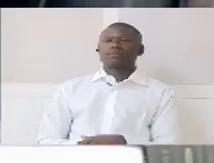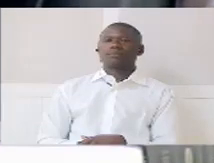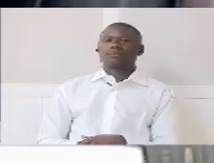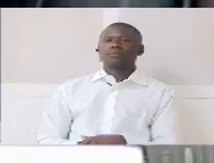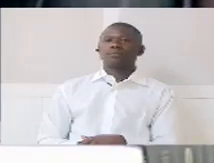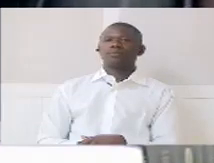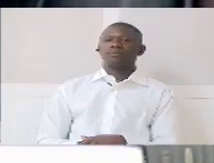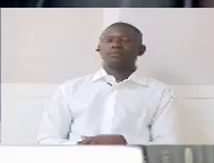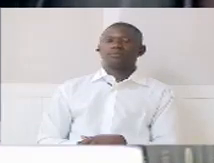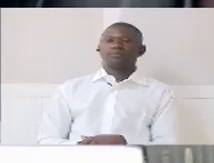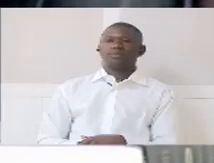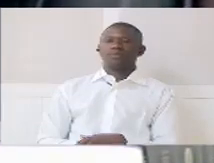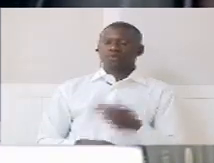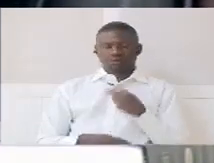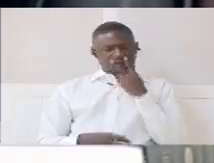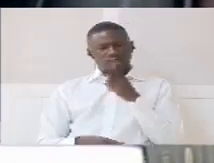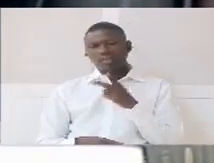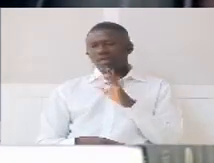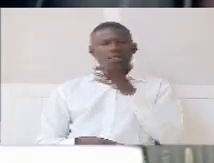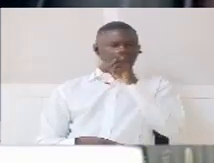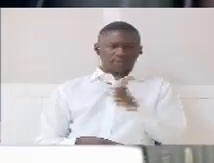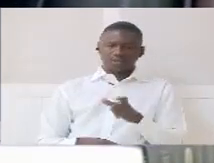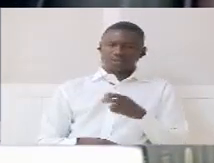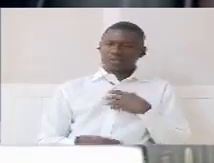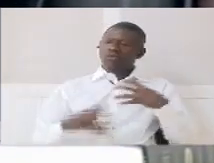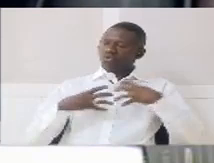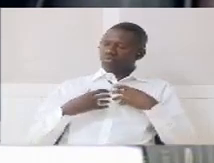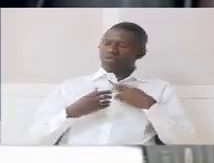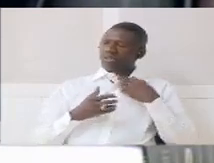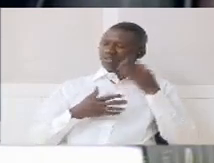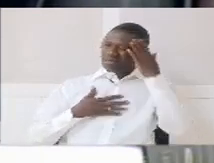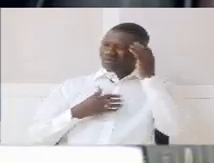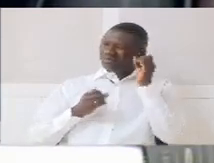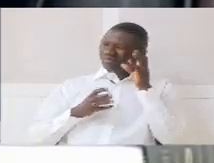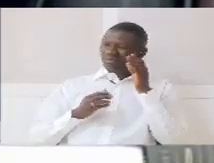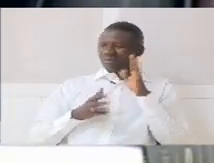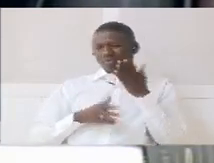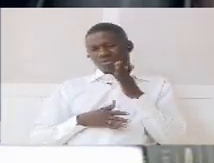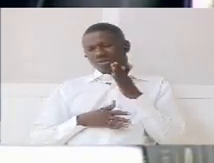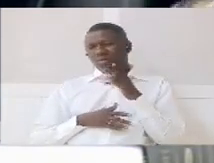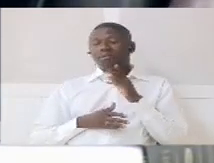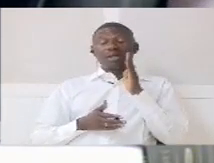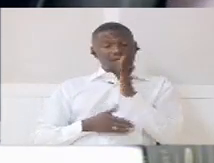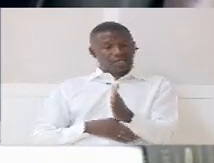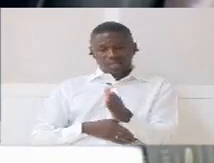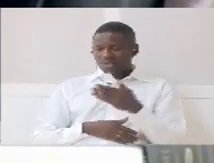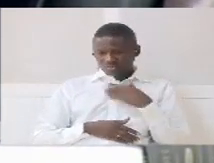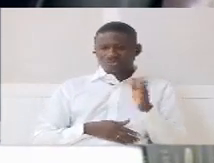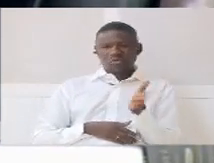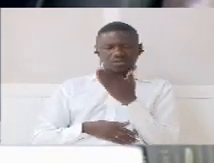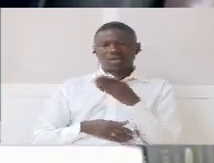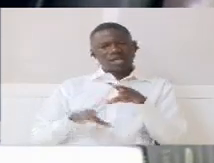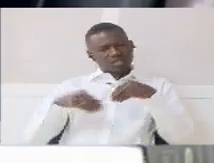your right put it at l'hôpital noto. See, anyone that complains that they are not sick, they are not well, by right they should be allowed to go to the